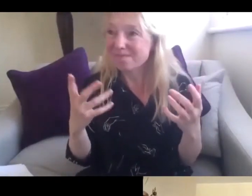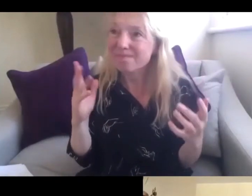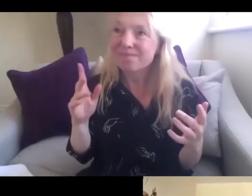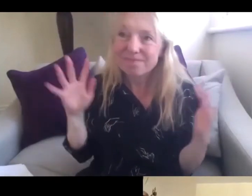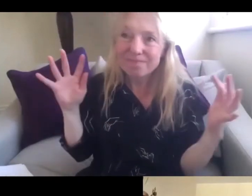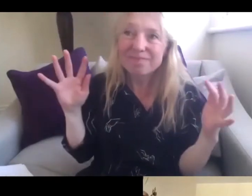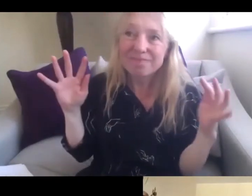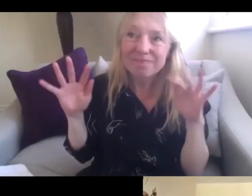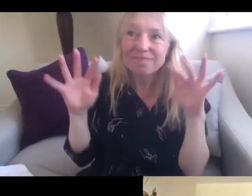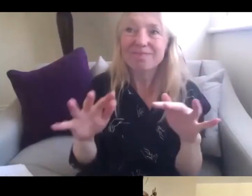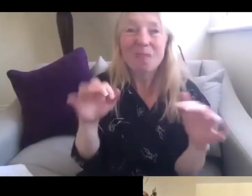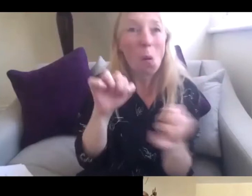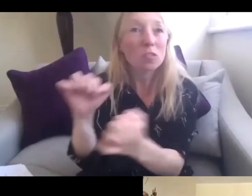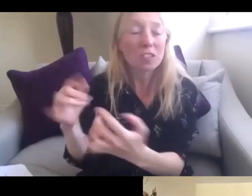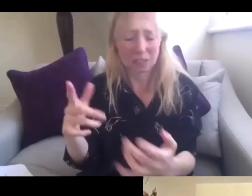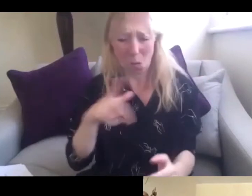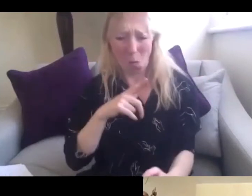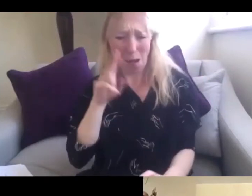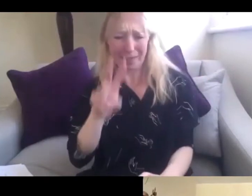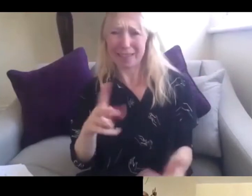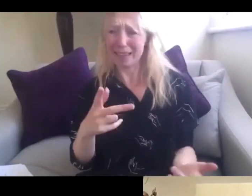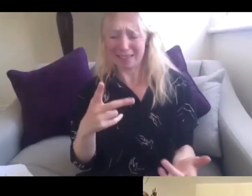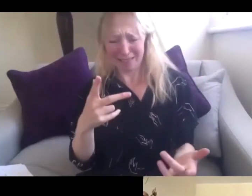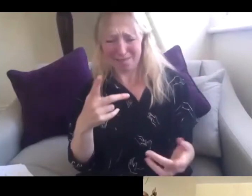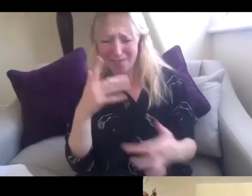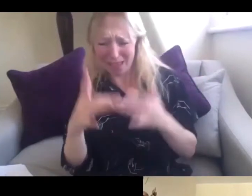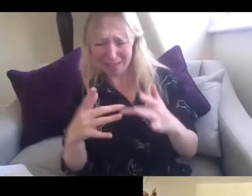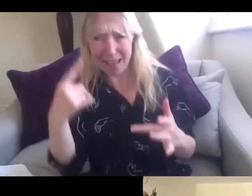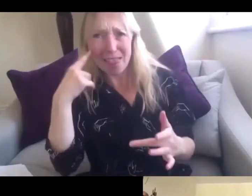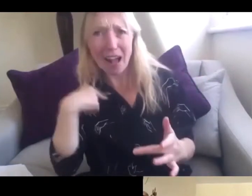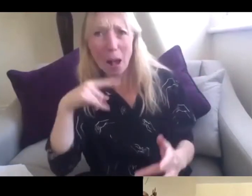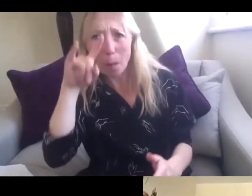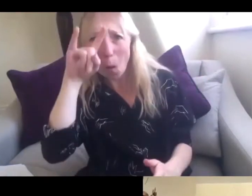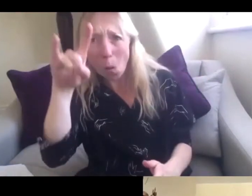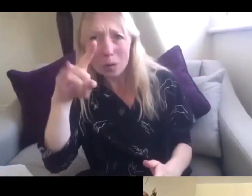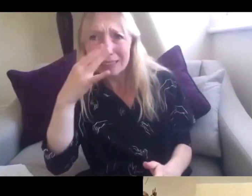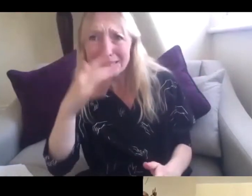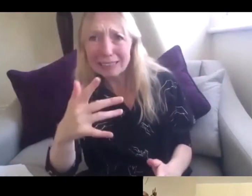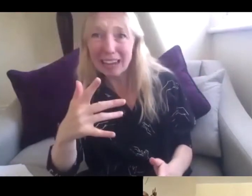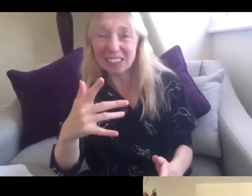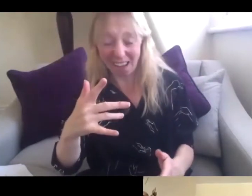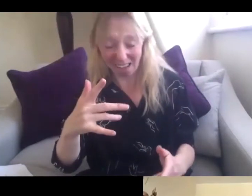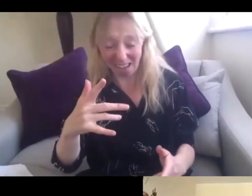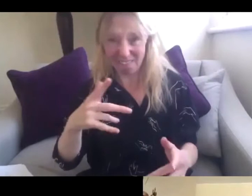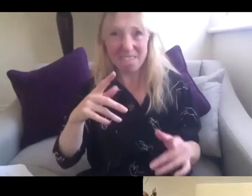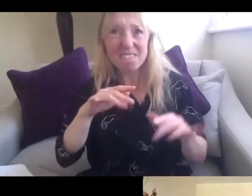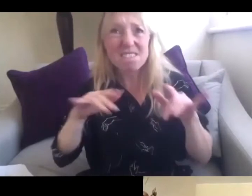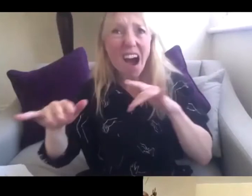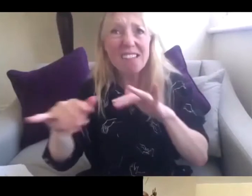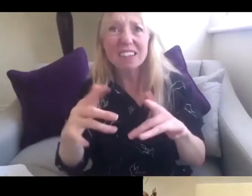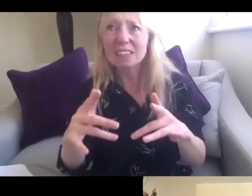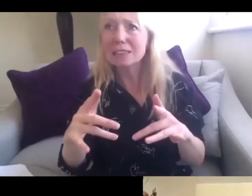ad? Does the internet think I am a horny teenager? Is it a virus? If so, where did I get it? More